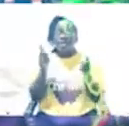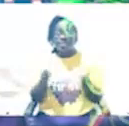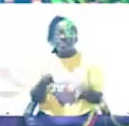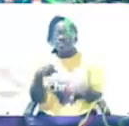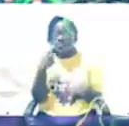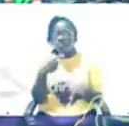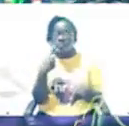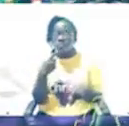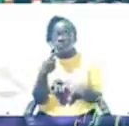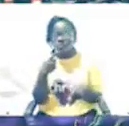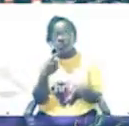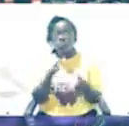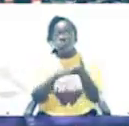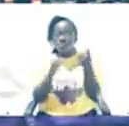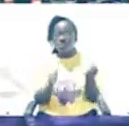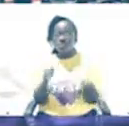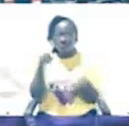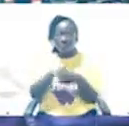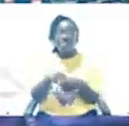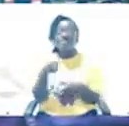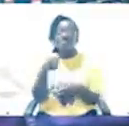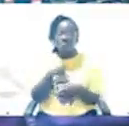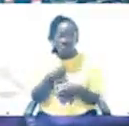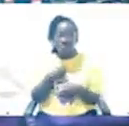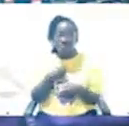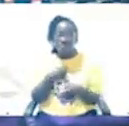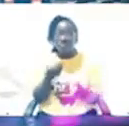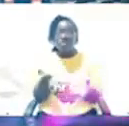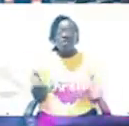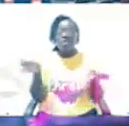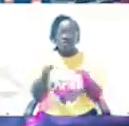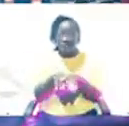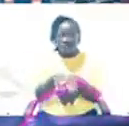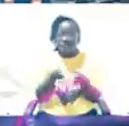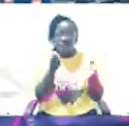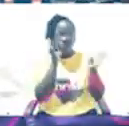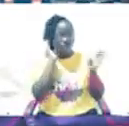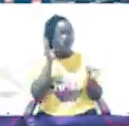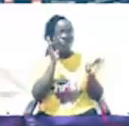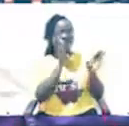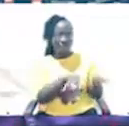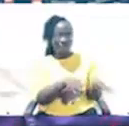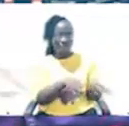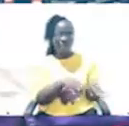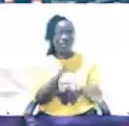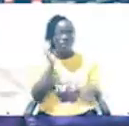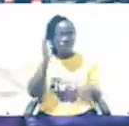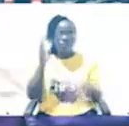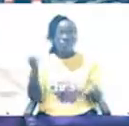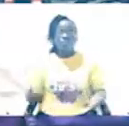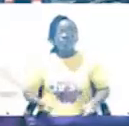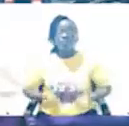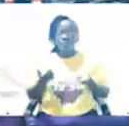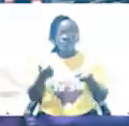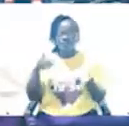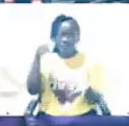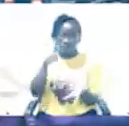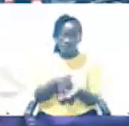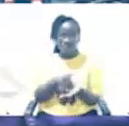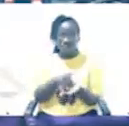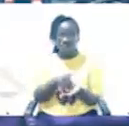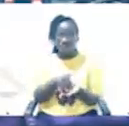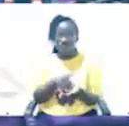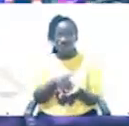though he may die, se, oh, he shall live again. Obenya nkwa pio. He said, this, his Jesus